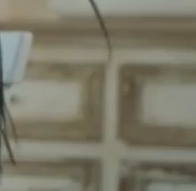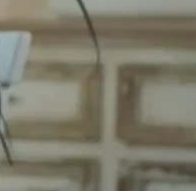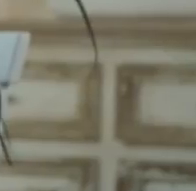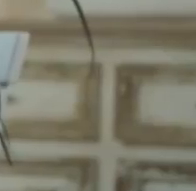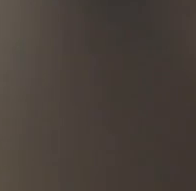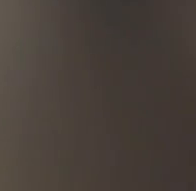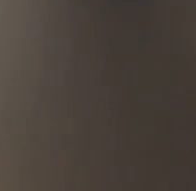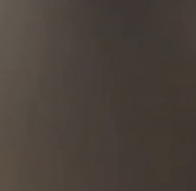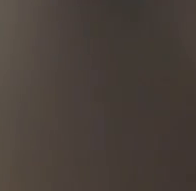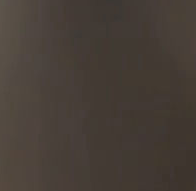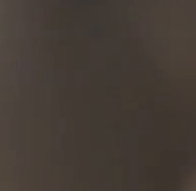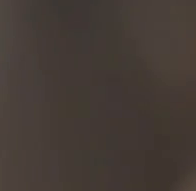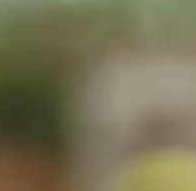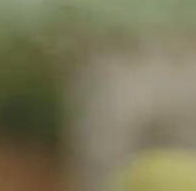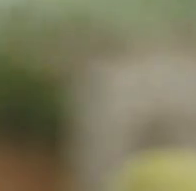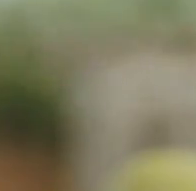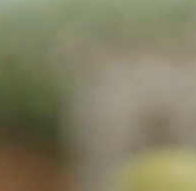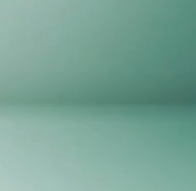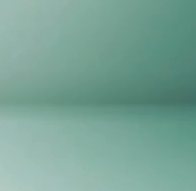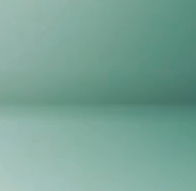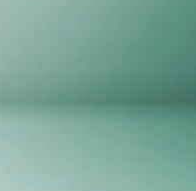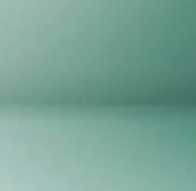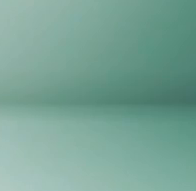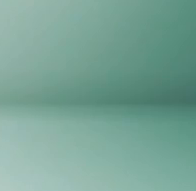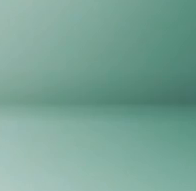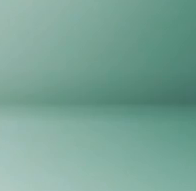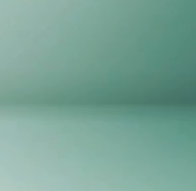online whenever you like. Register at your